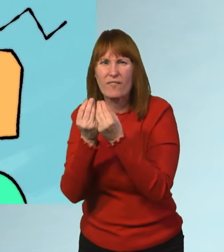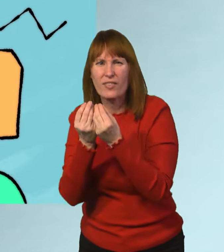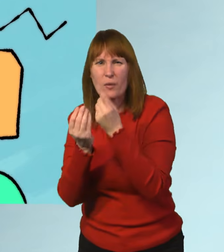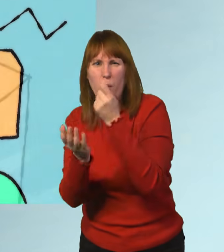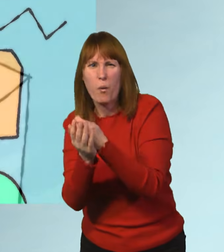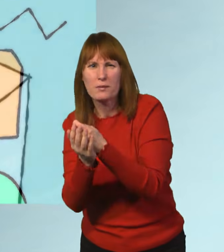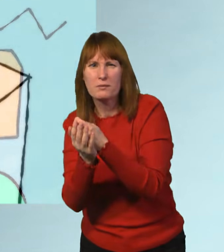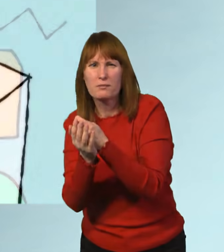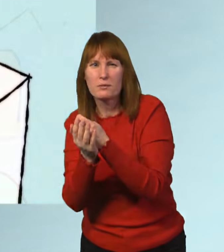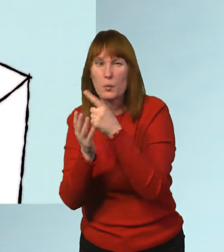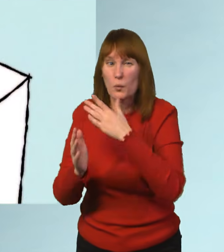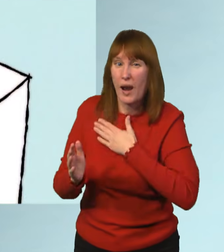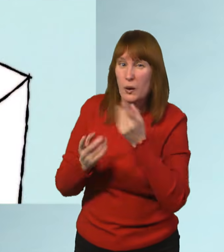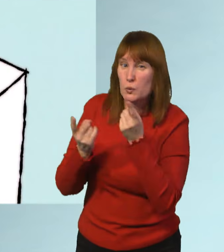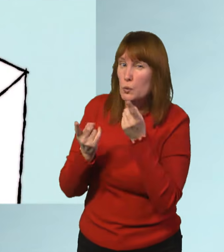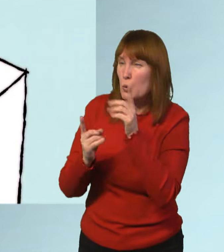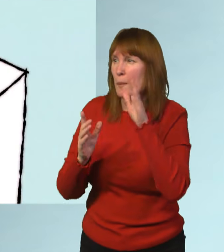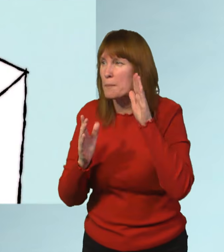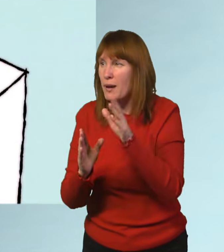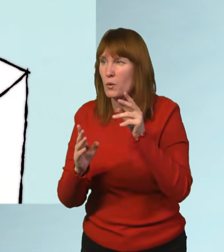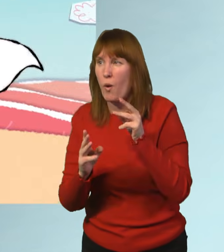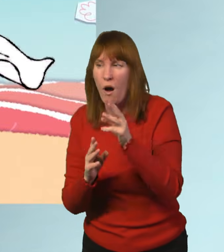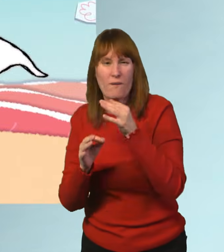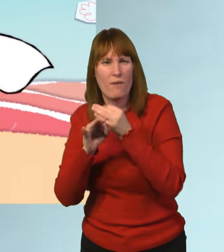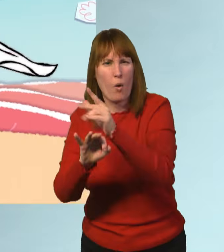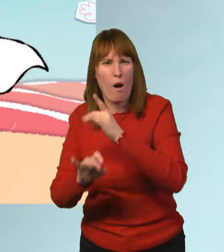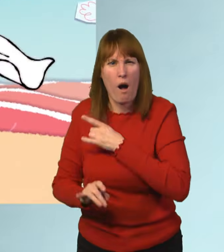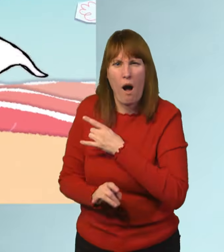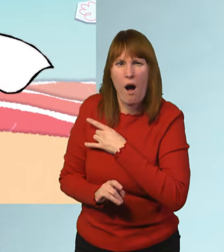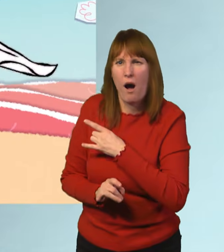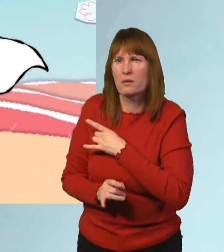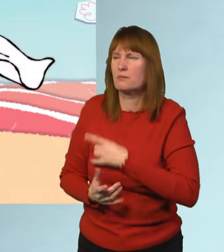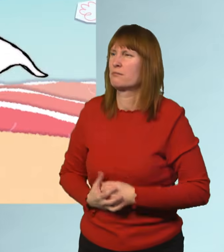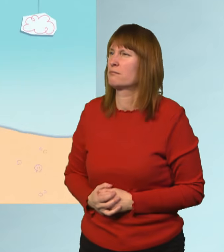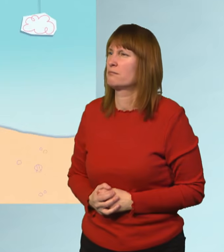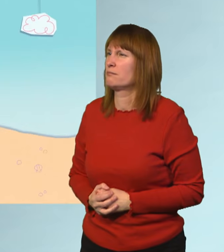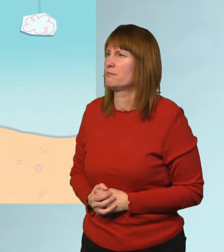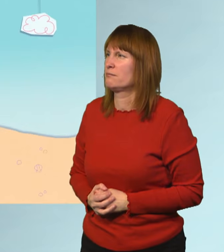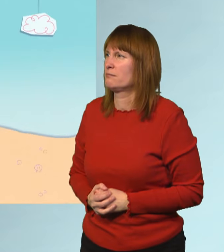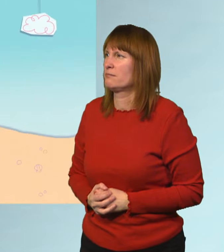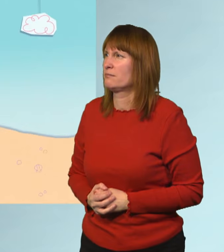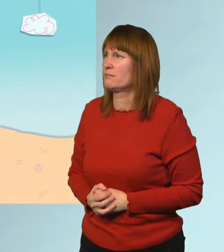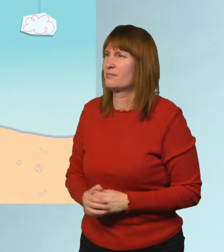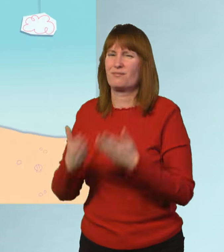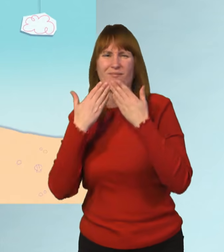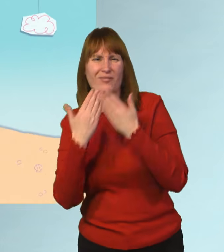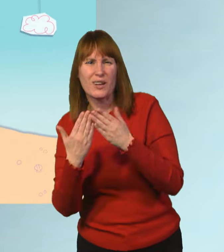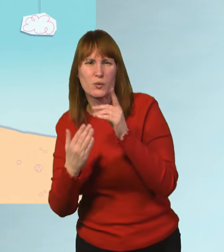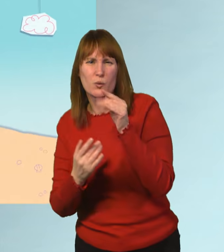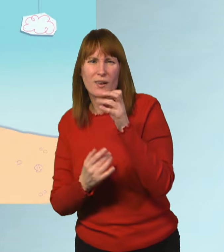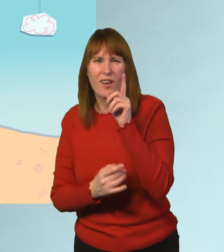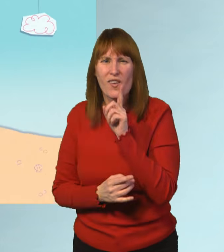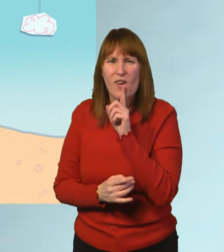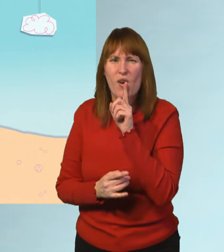do. You must all go and follow your hearts. Thank you, Doodle Girl.